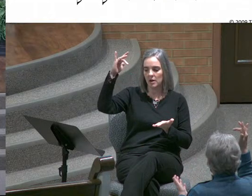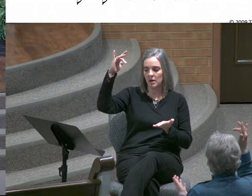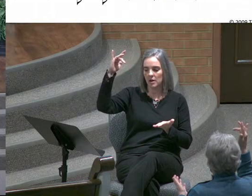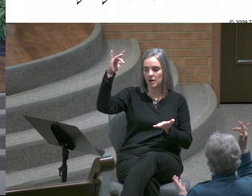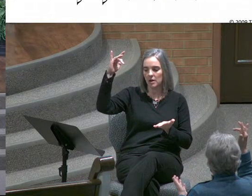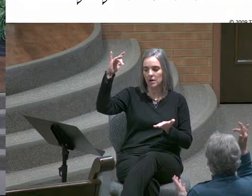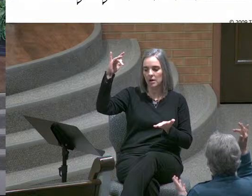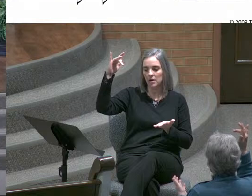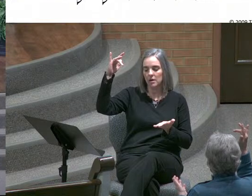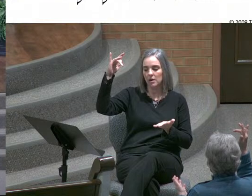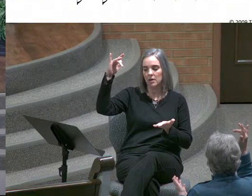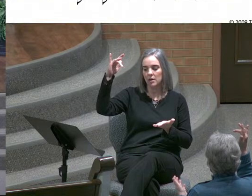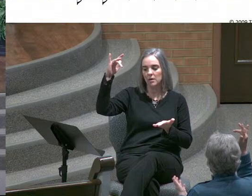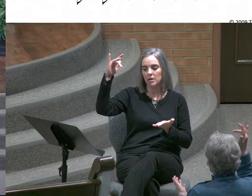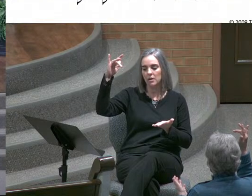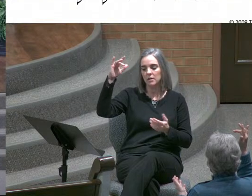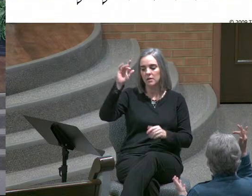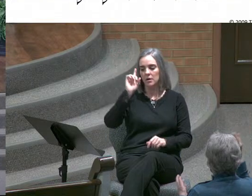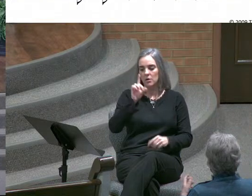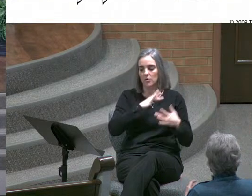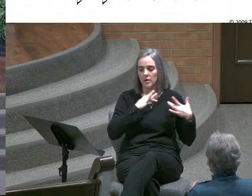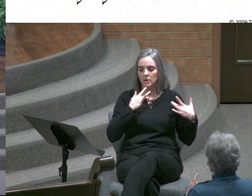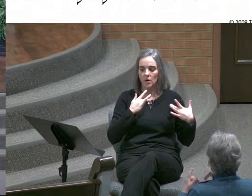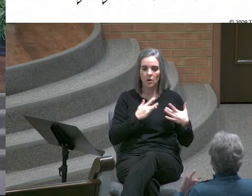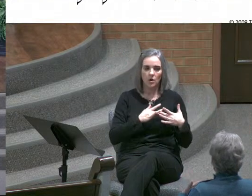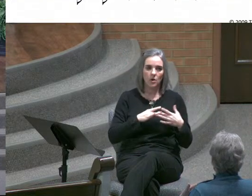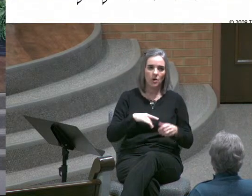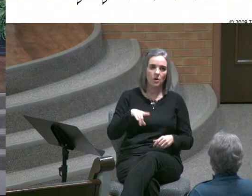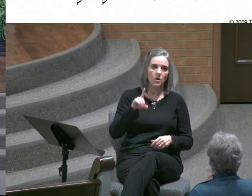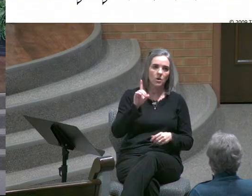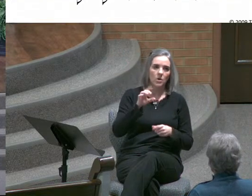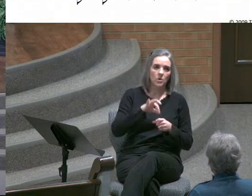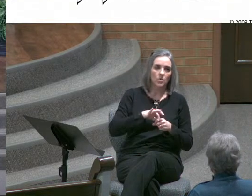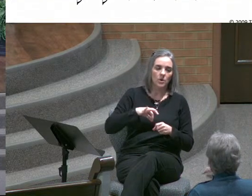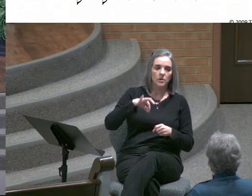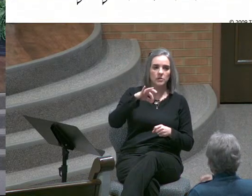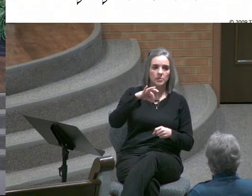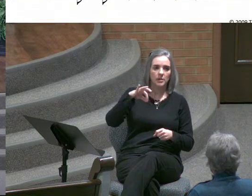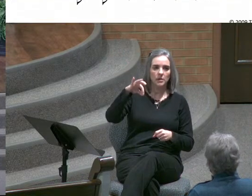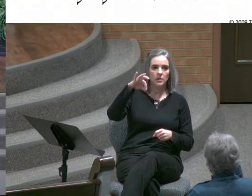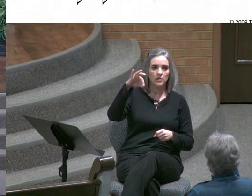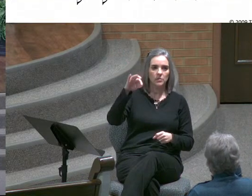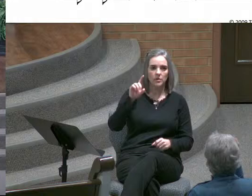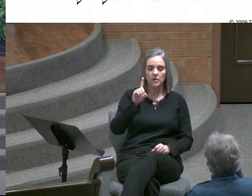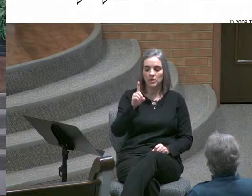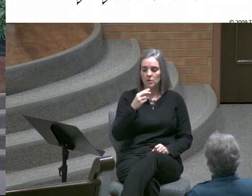glorified. One heart, one